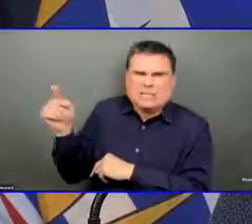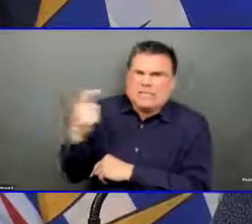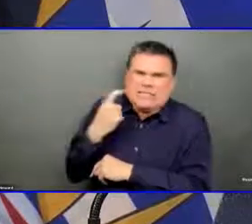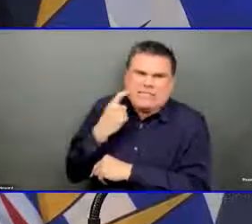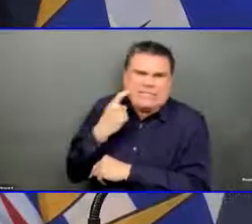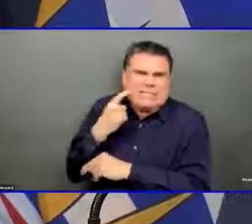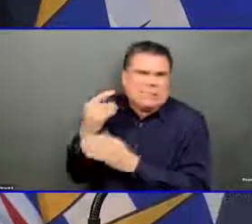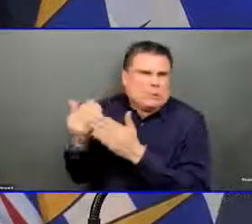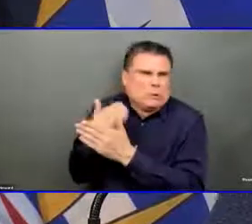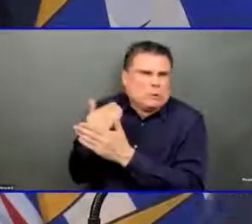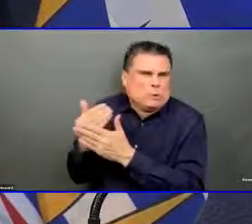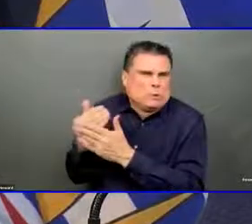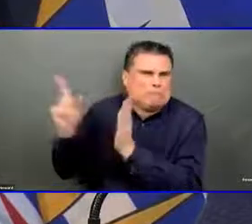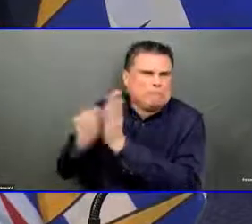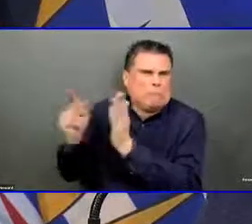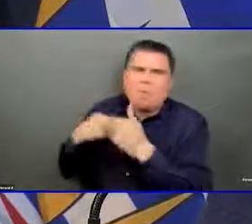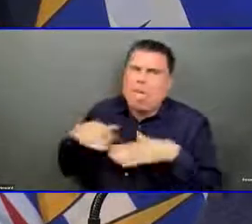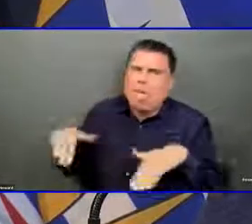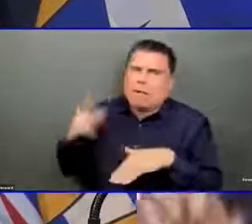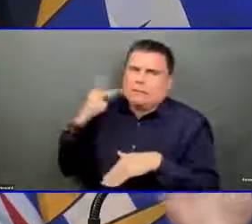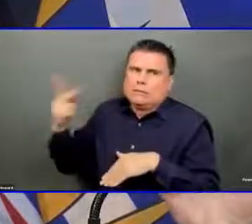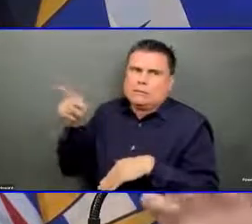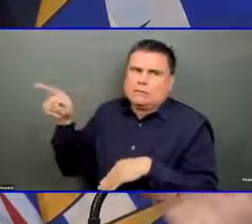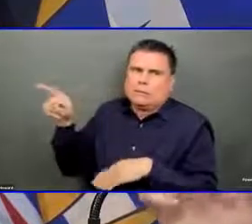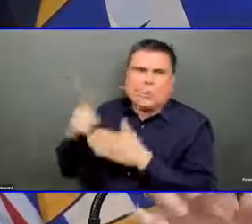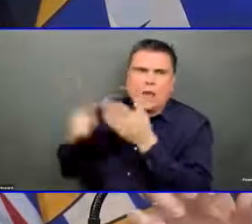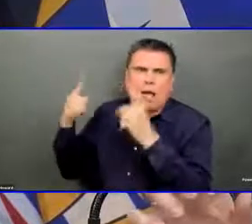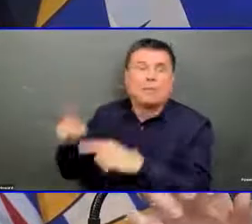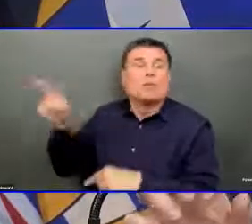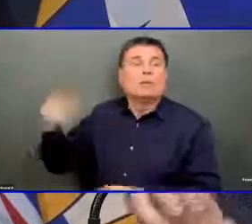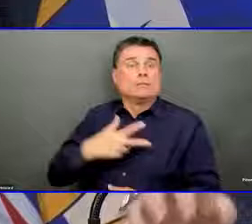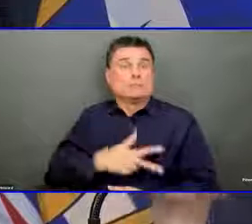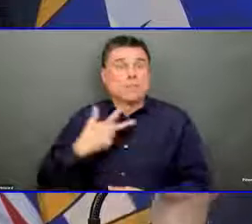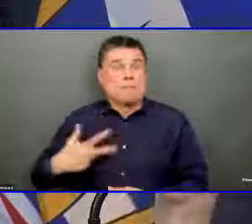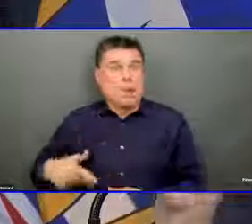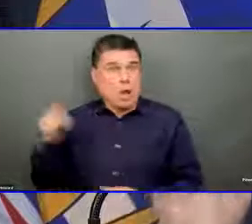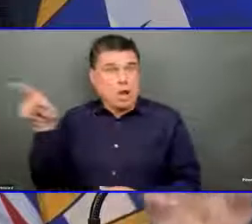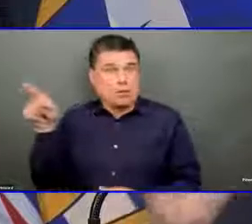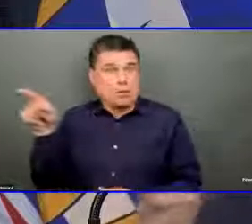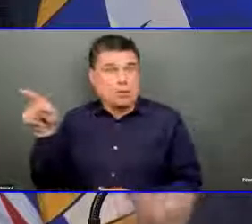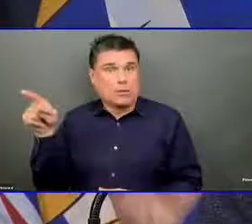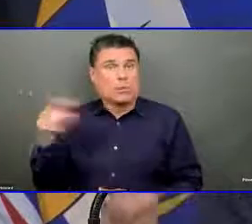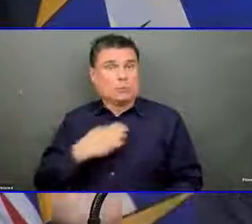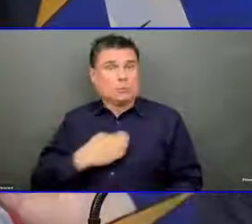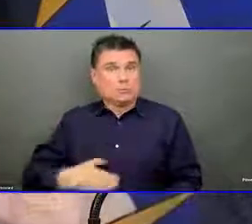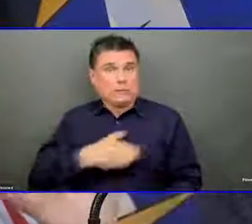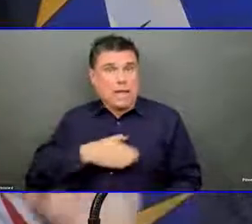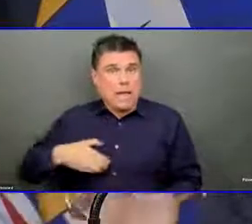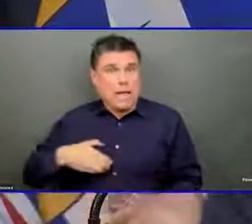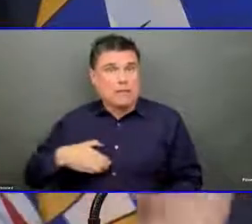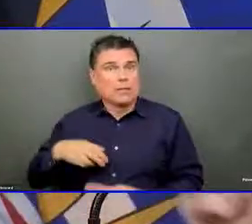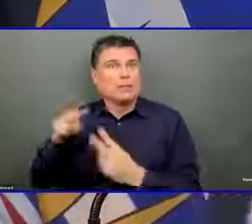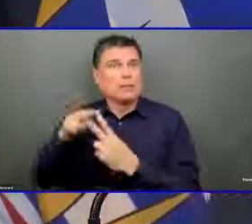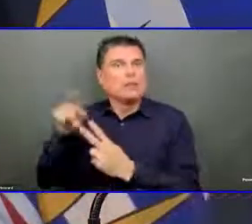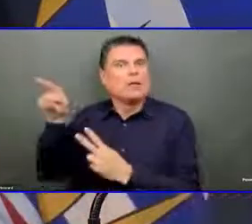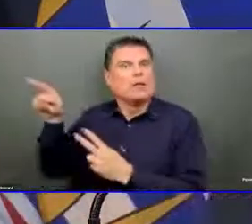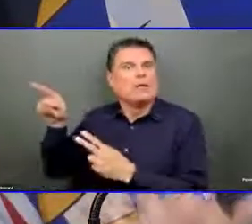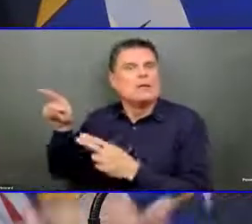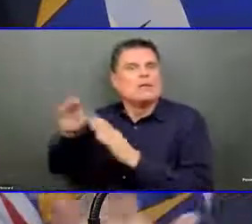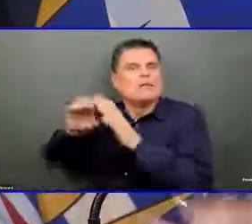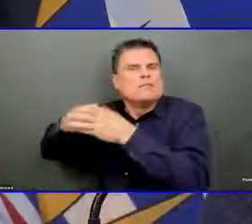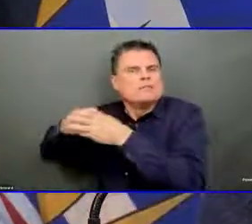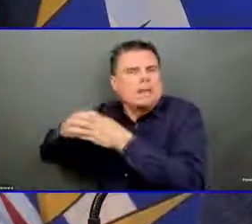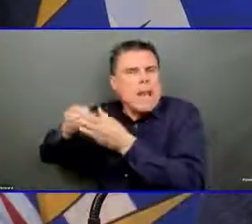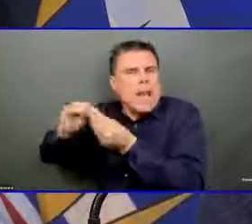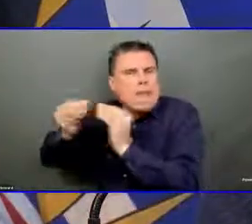in Denmark in particular, and also in Switzerland. It was a particular lot number where they had very small numbers of events. So it was